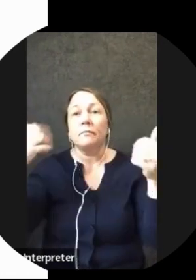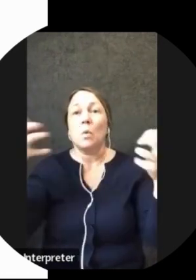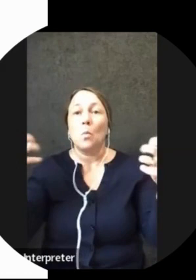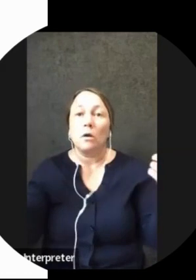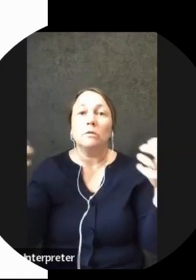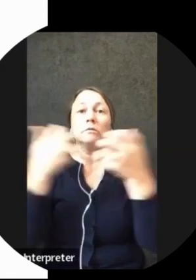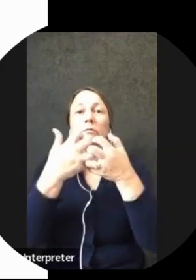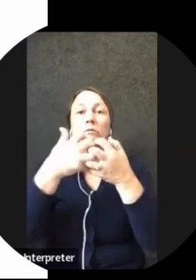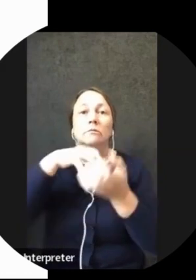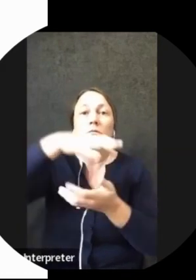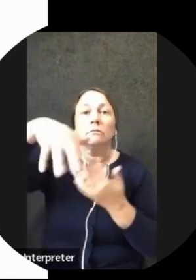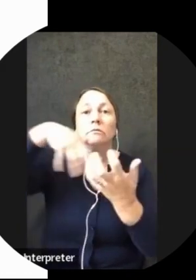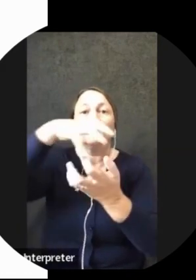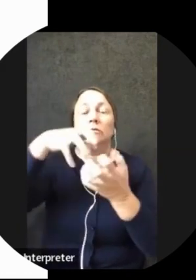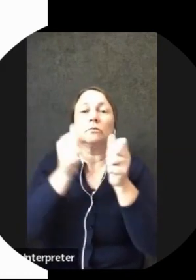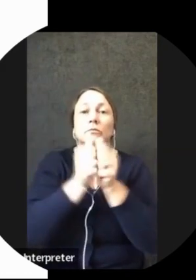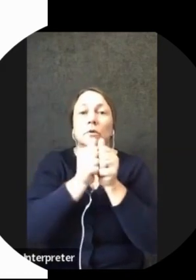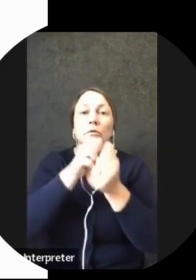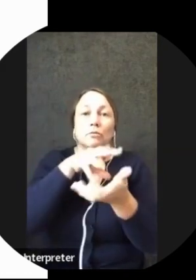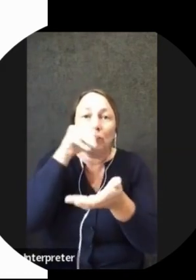peers.